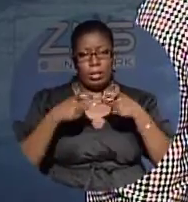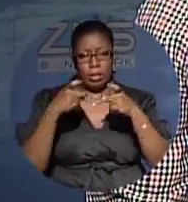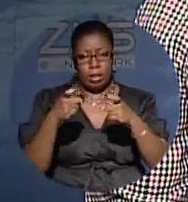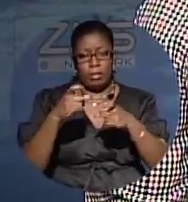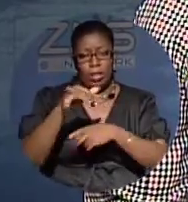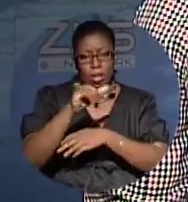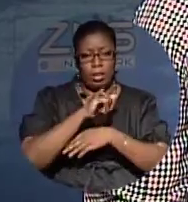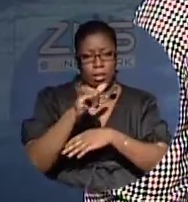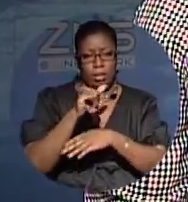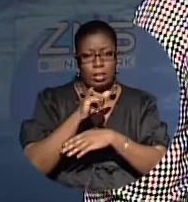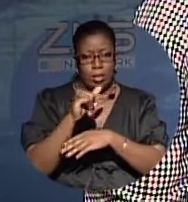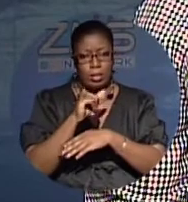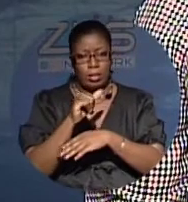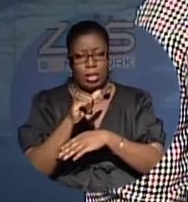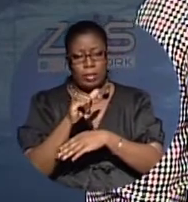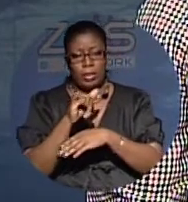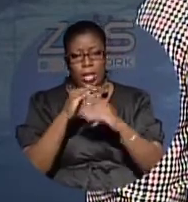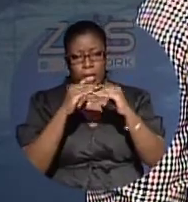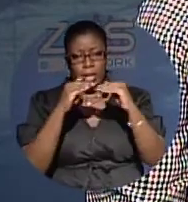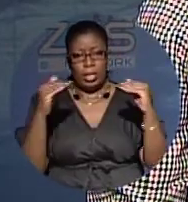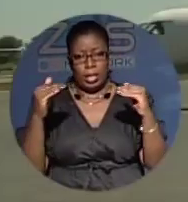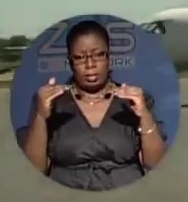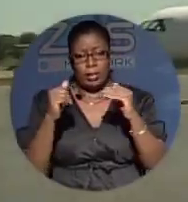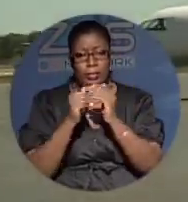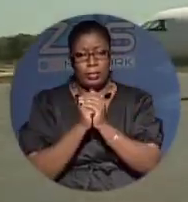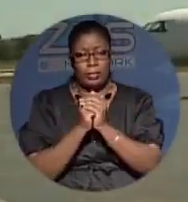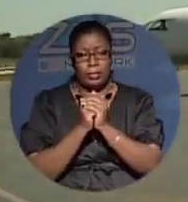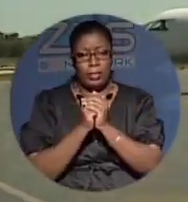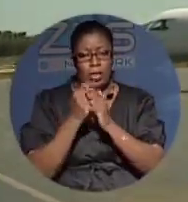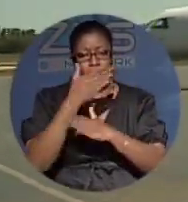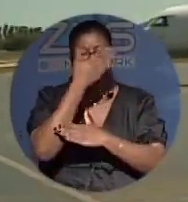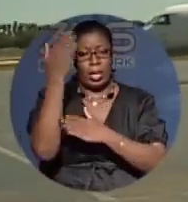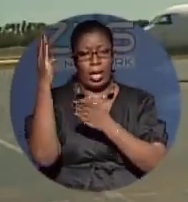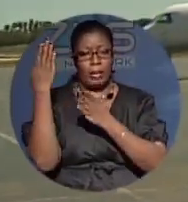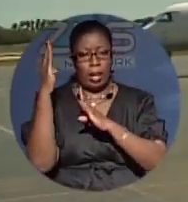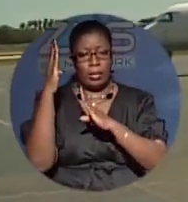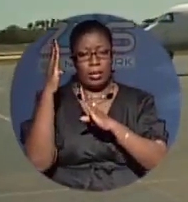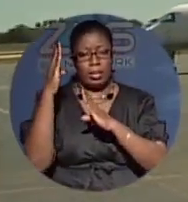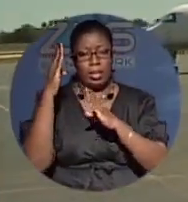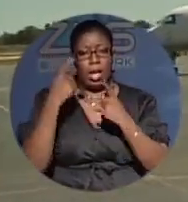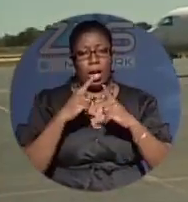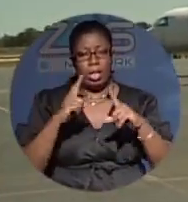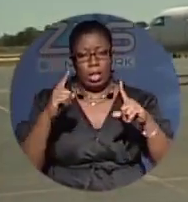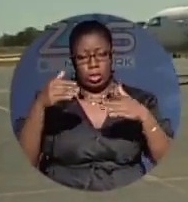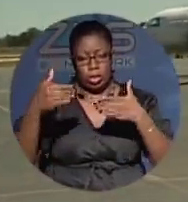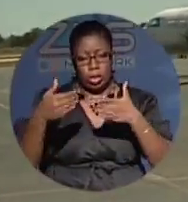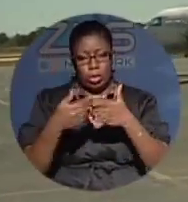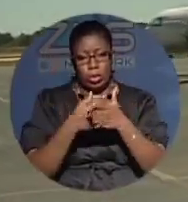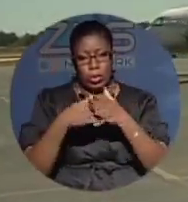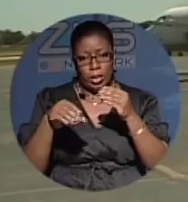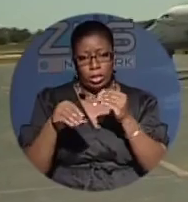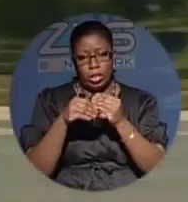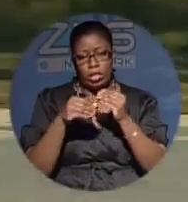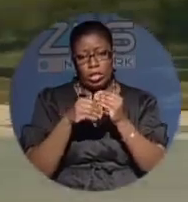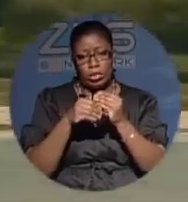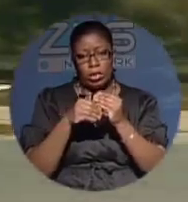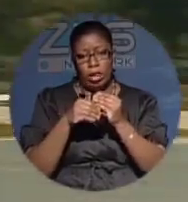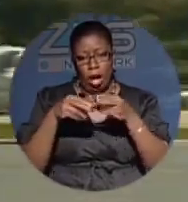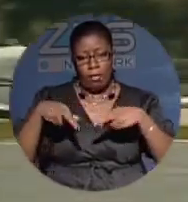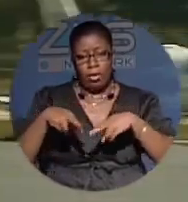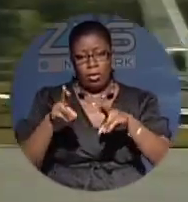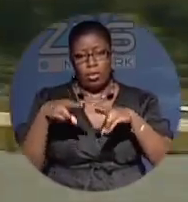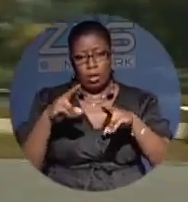as the big boys, if not better. Today, Sky Bahamas announced the addition of a new U.S. route, and it comes just in time